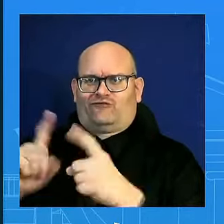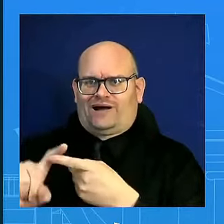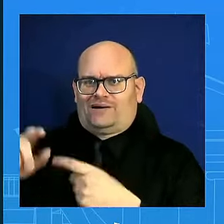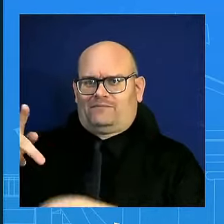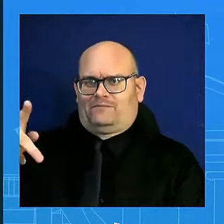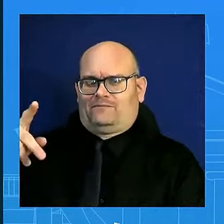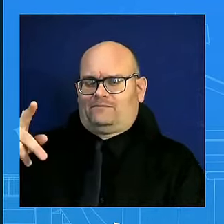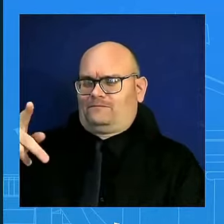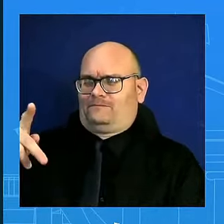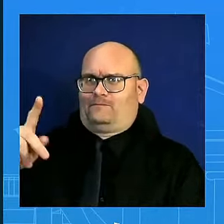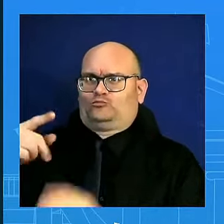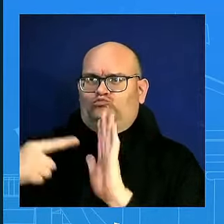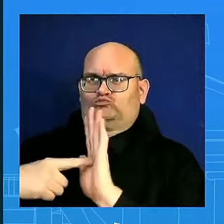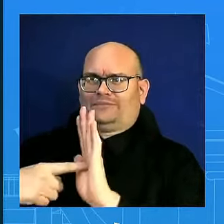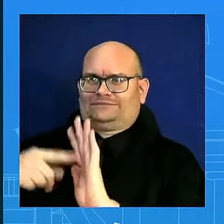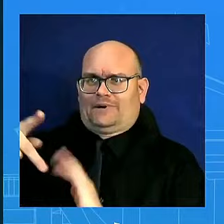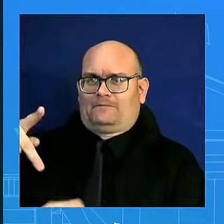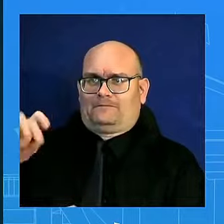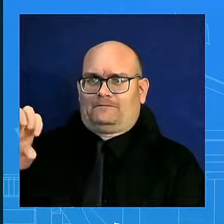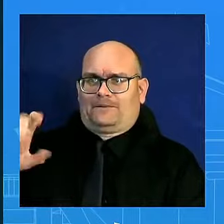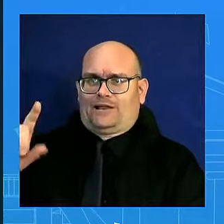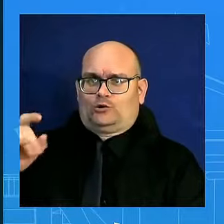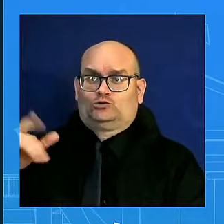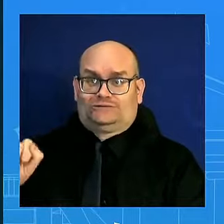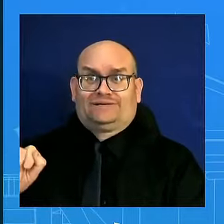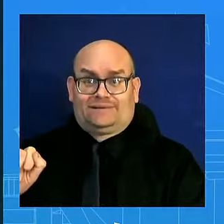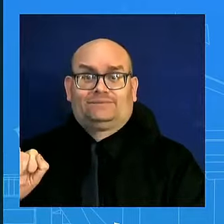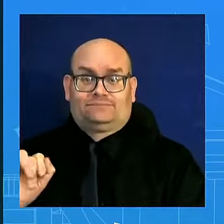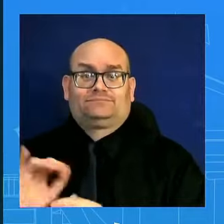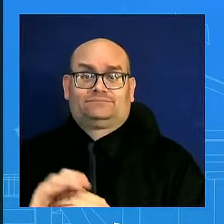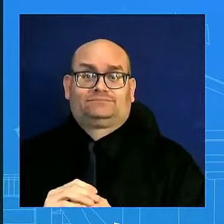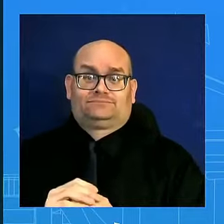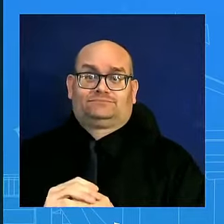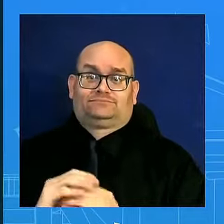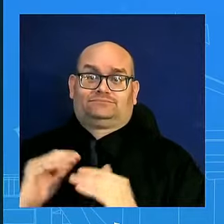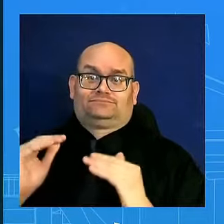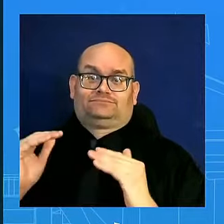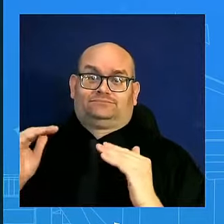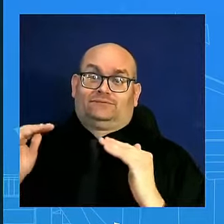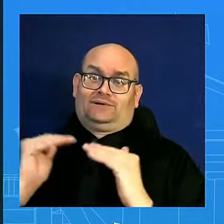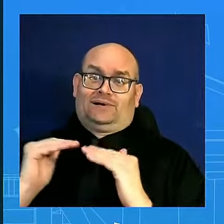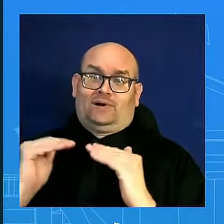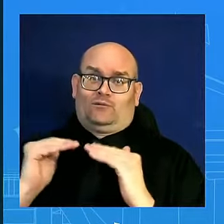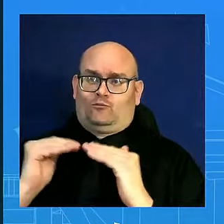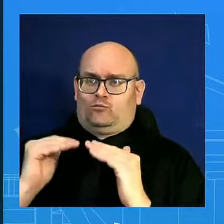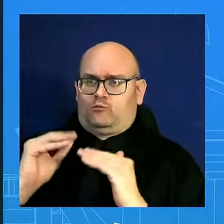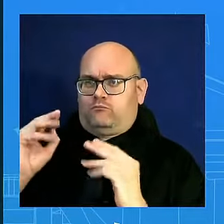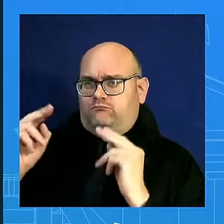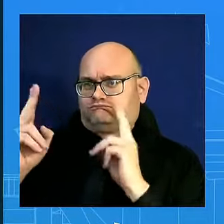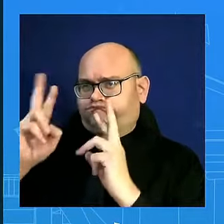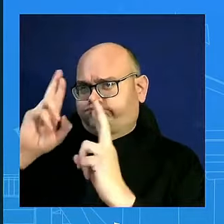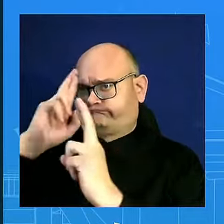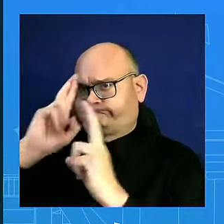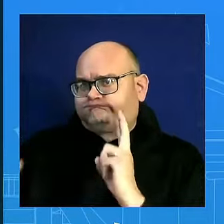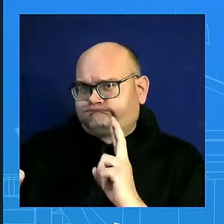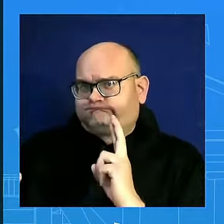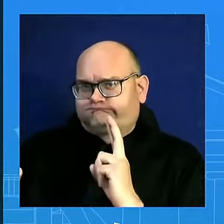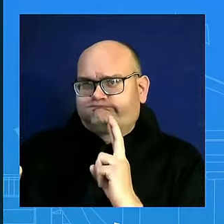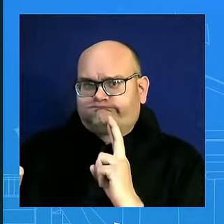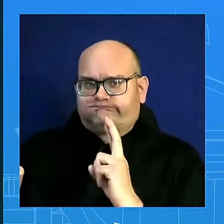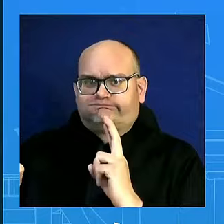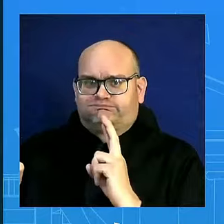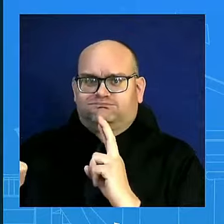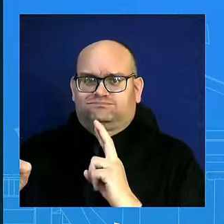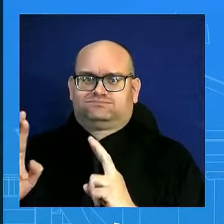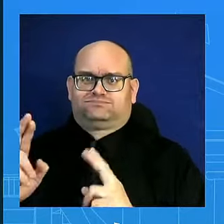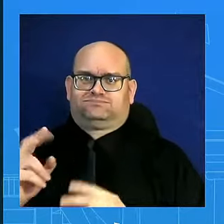mutual. And her statement, I'll just read it to you all here. His legacy of vision, values, and leadership make him one of the most consequential